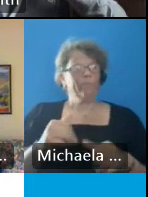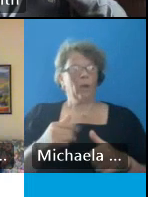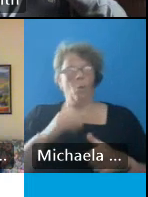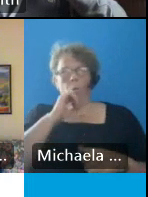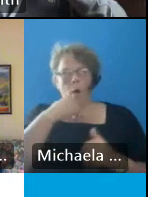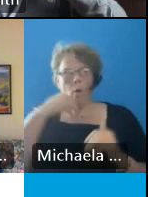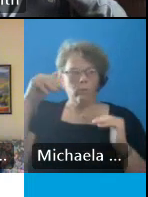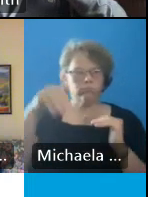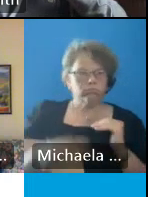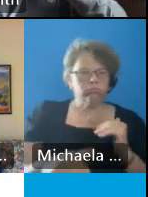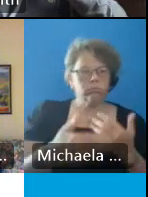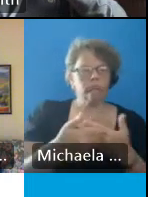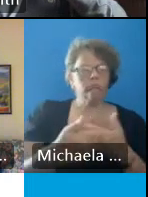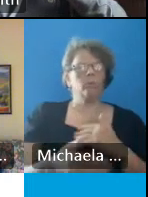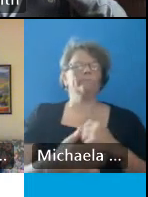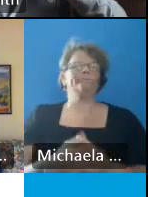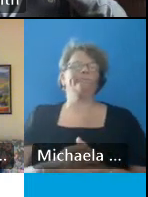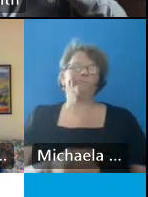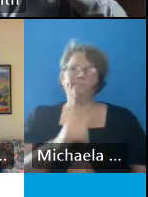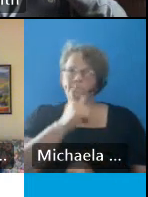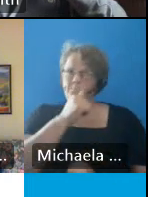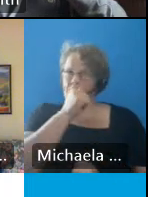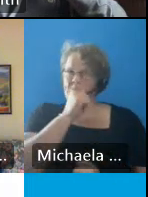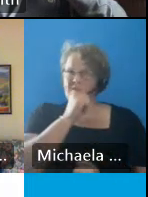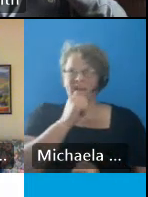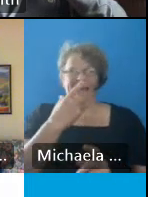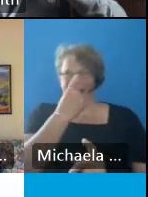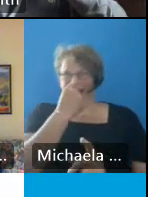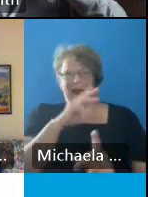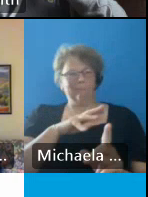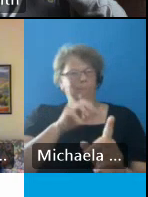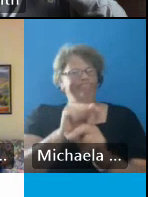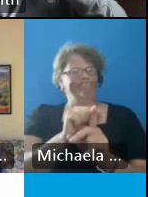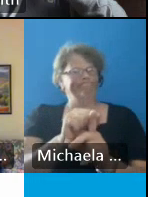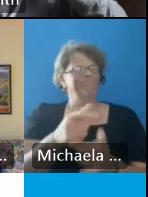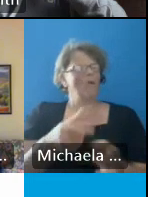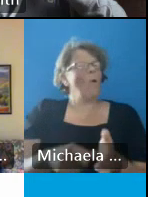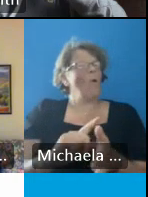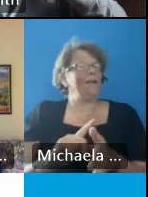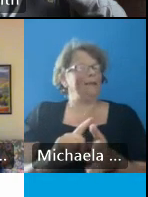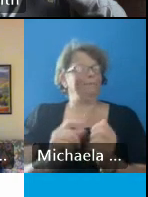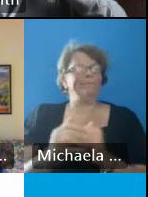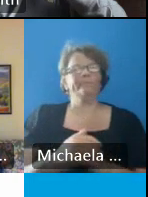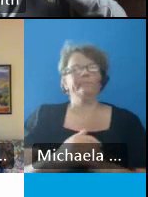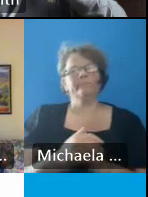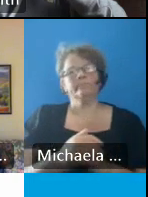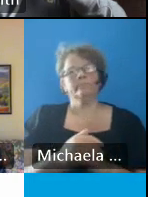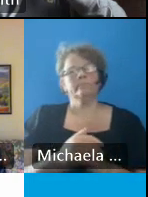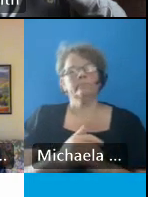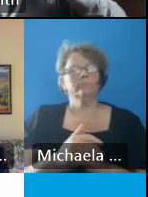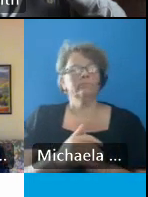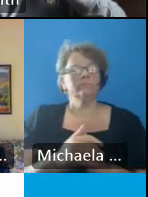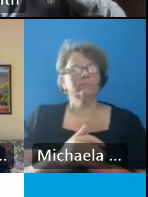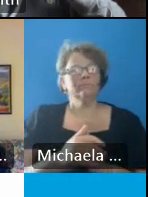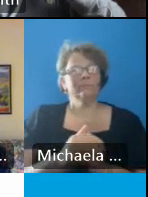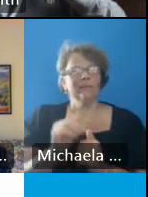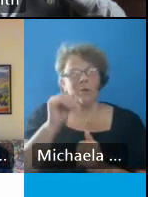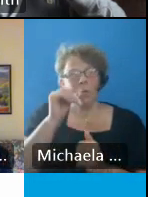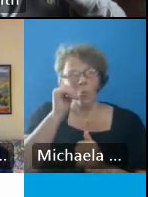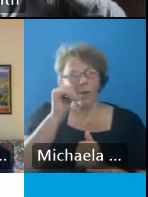could be through earlier sort of detection, prevention, etc. Also, an area which we know up and